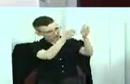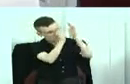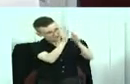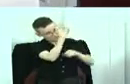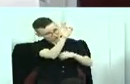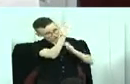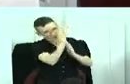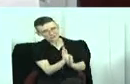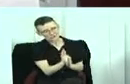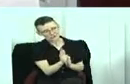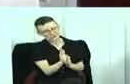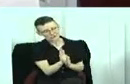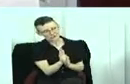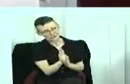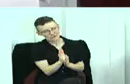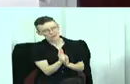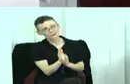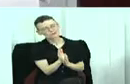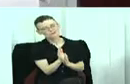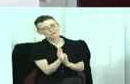morning, we can't help but